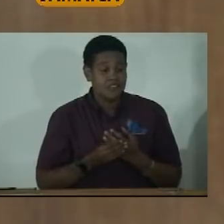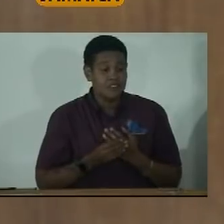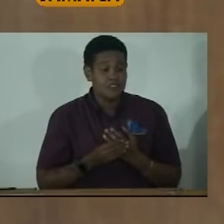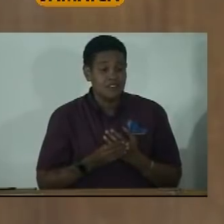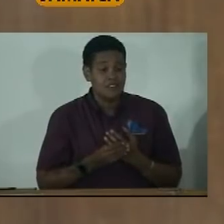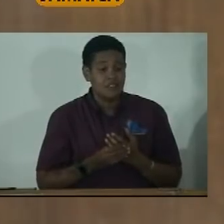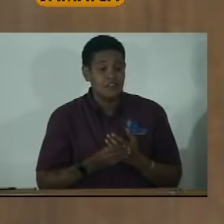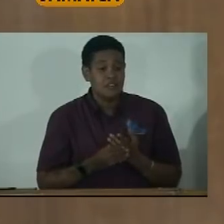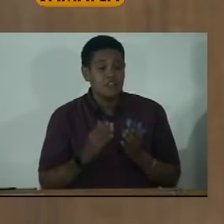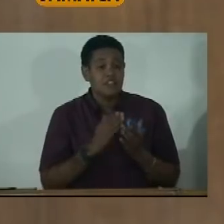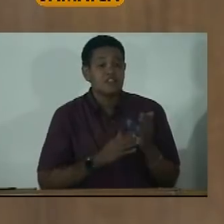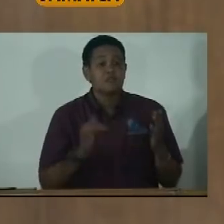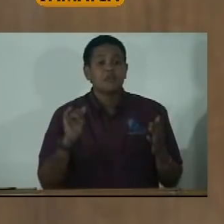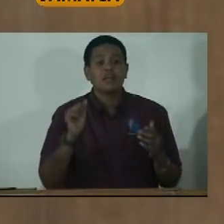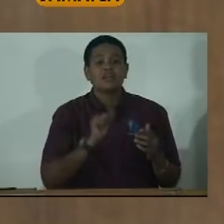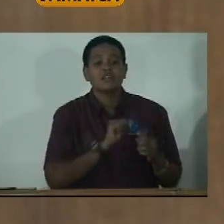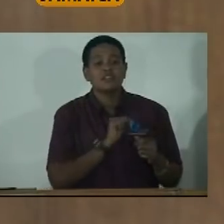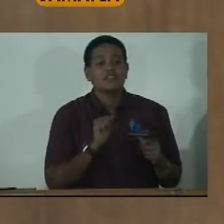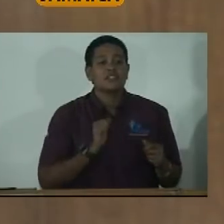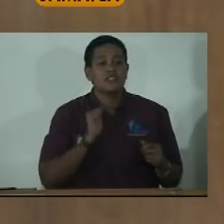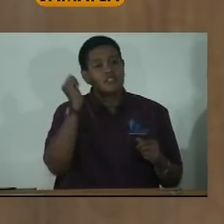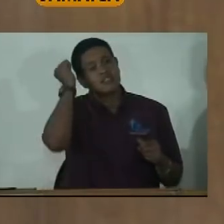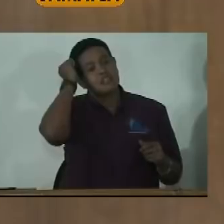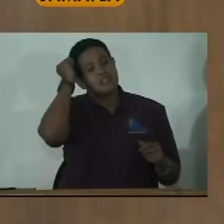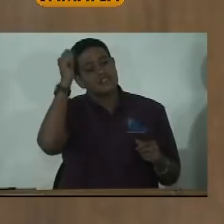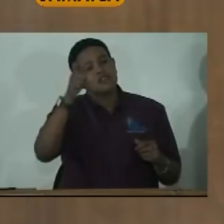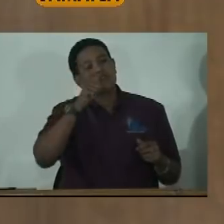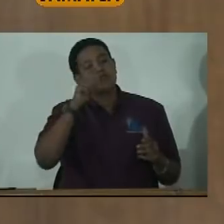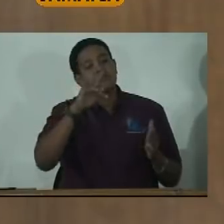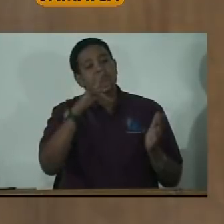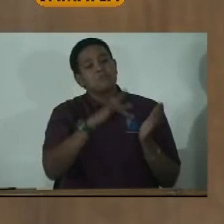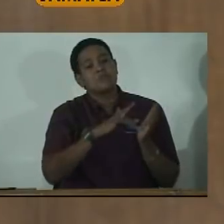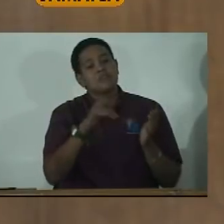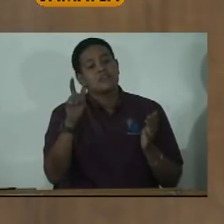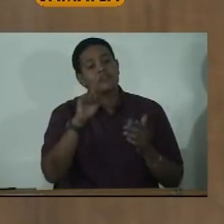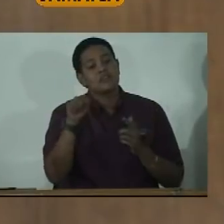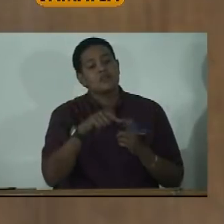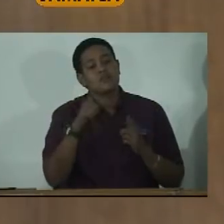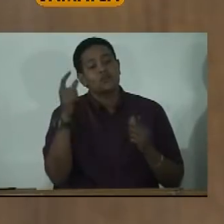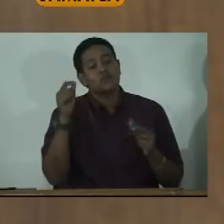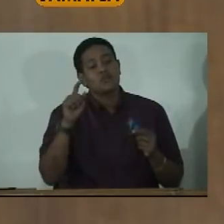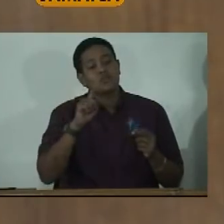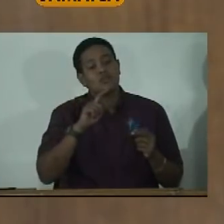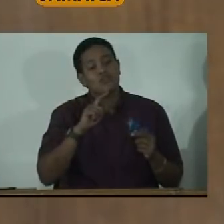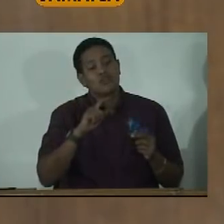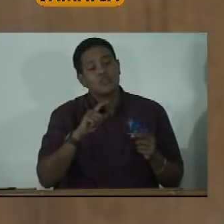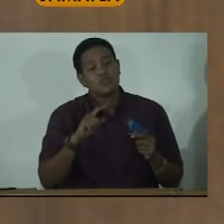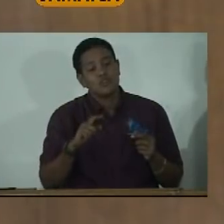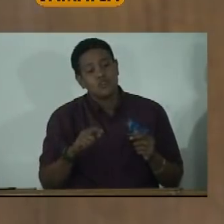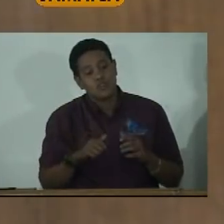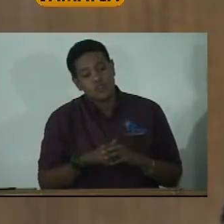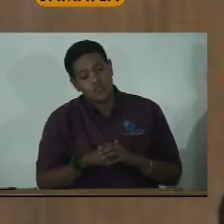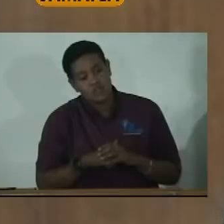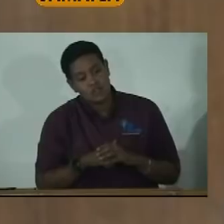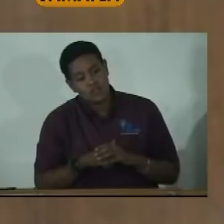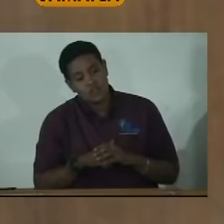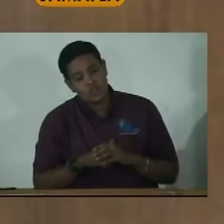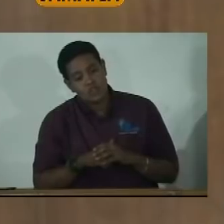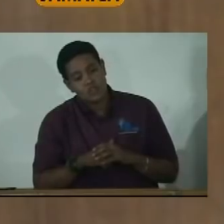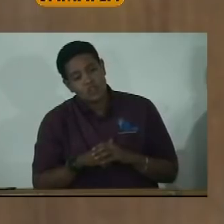like Senator Bunting's brother, who might be medium, because when you go a real foreign, it's not that